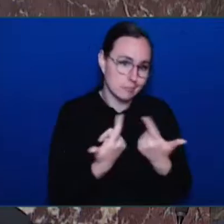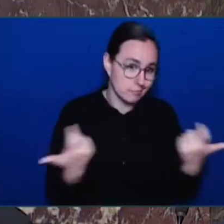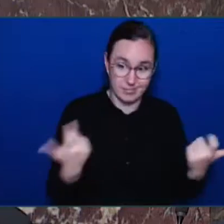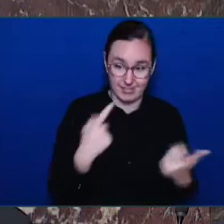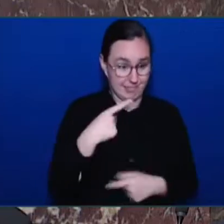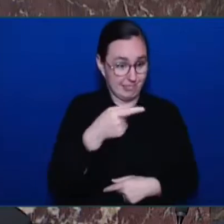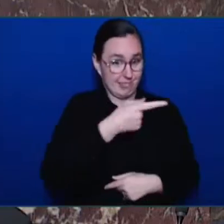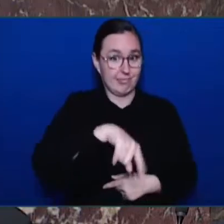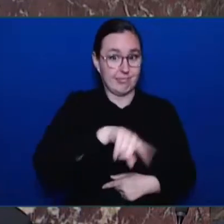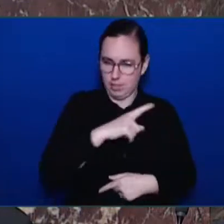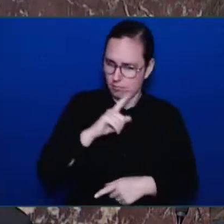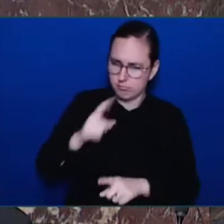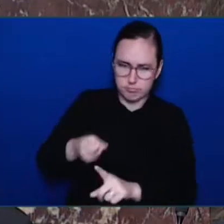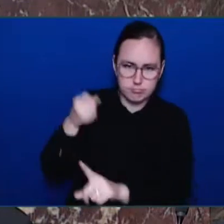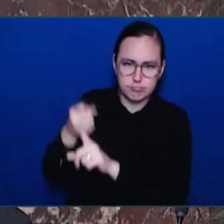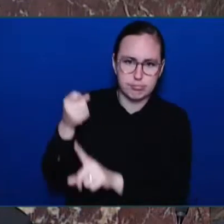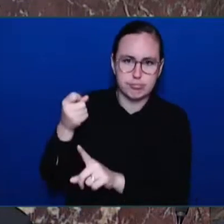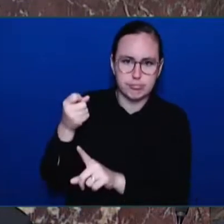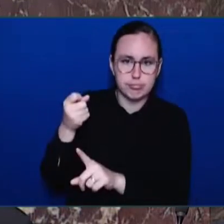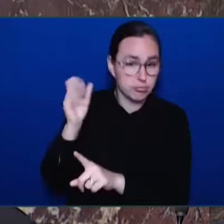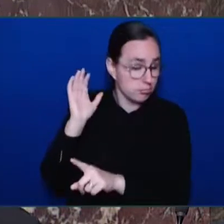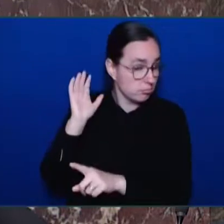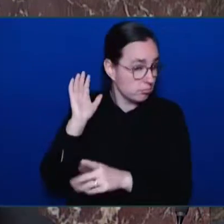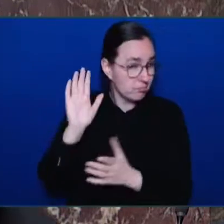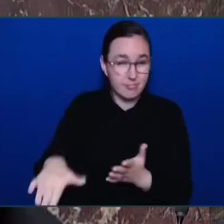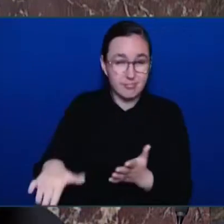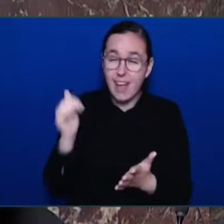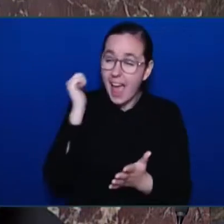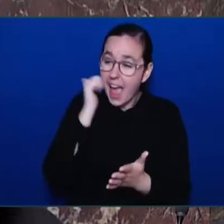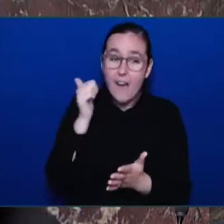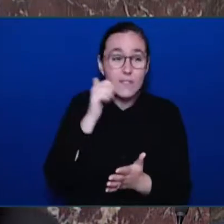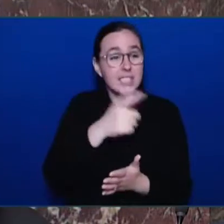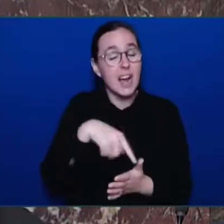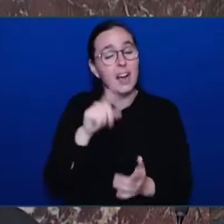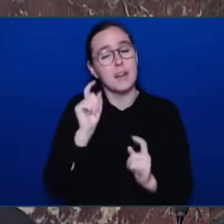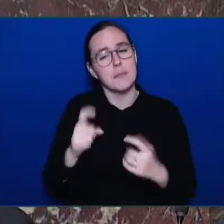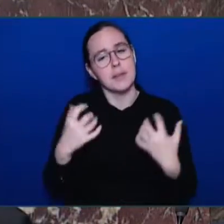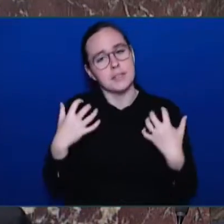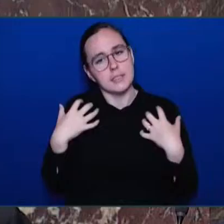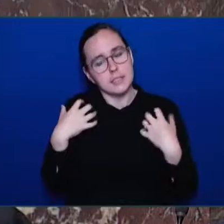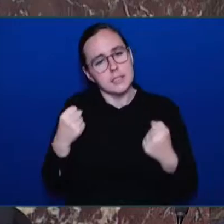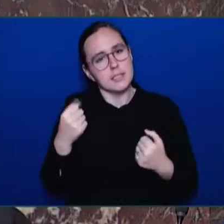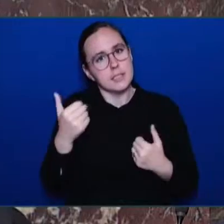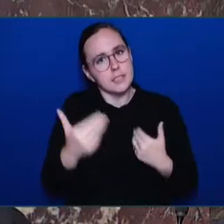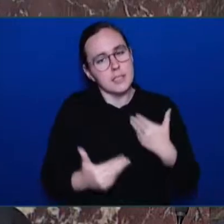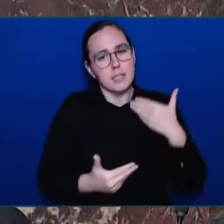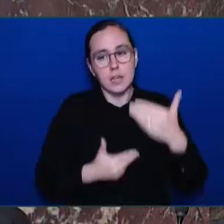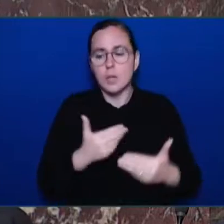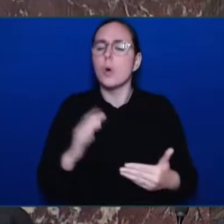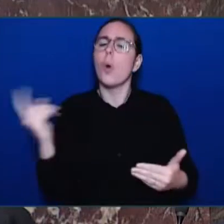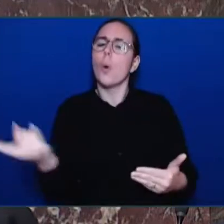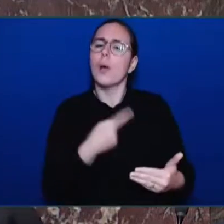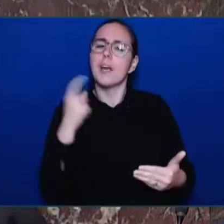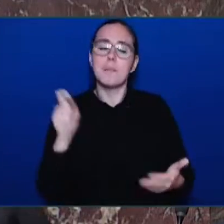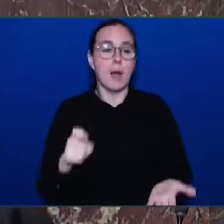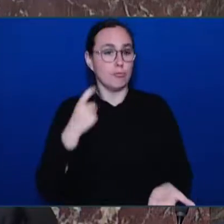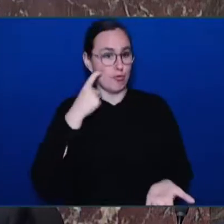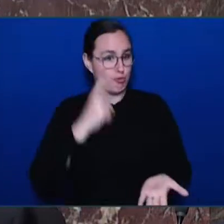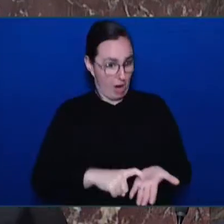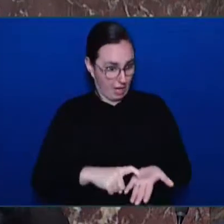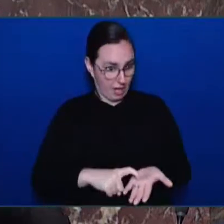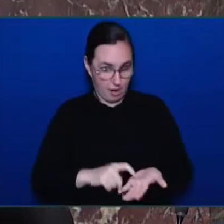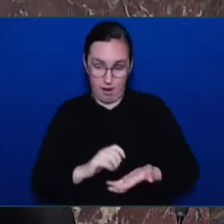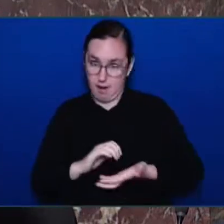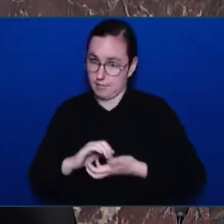We must recognize the essential solidarity and shared responsibility that we all have, that we all